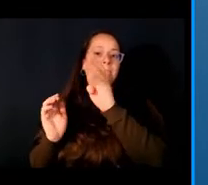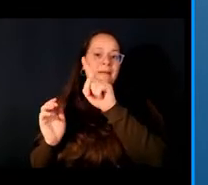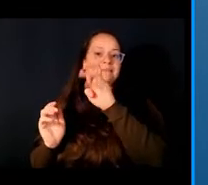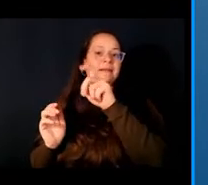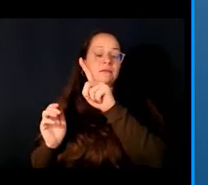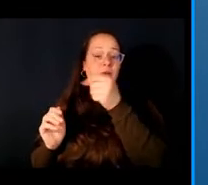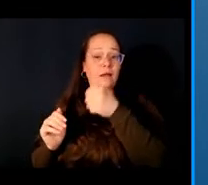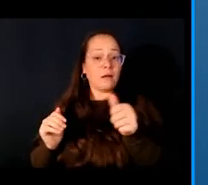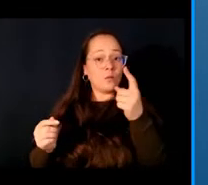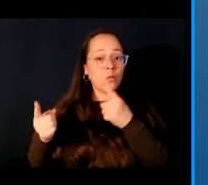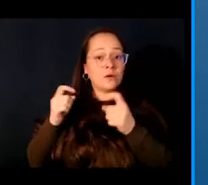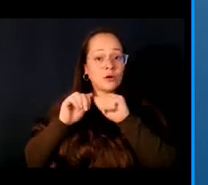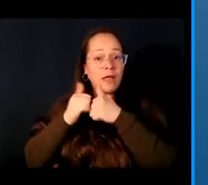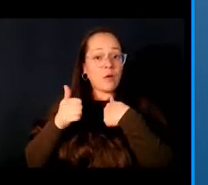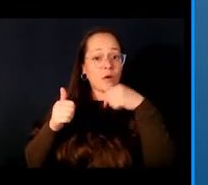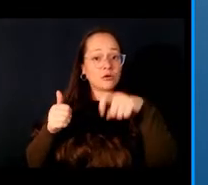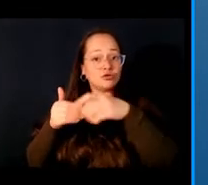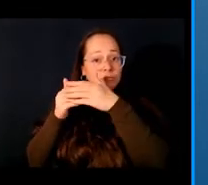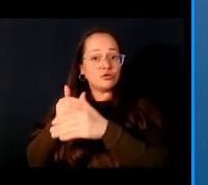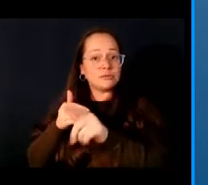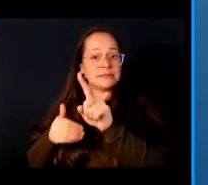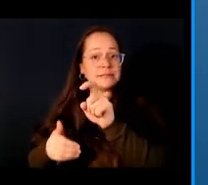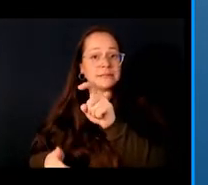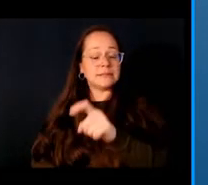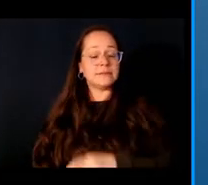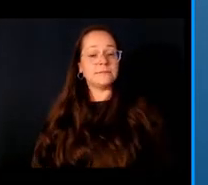any questions on how we should perceive